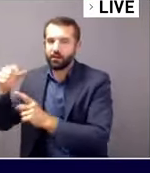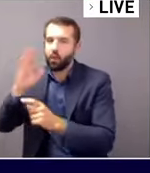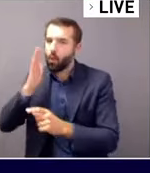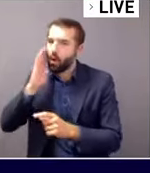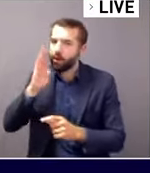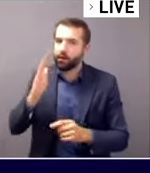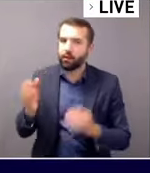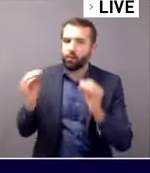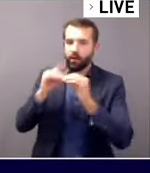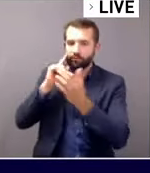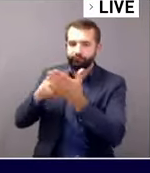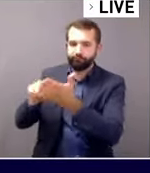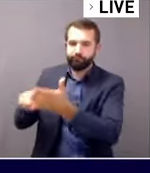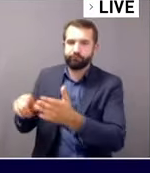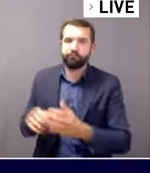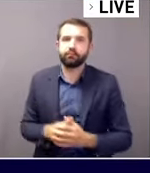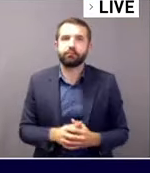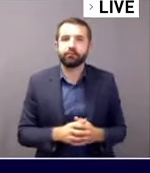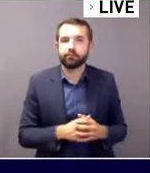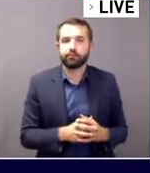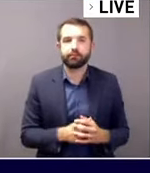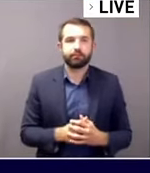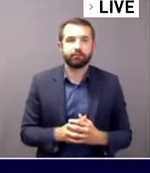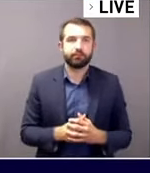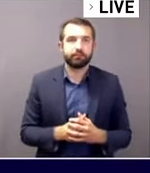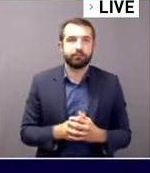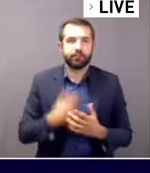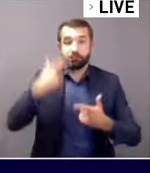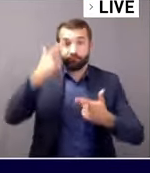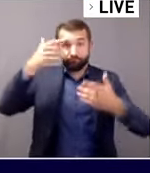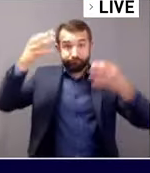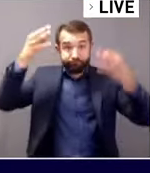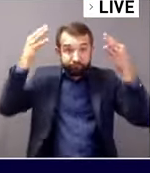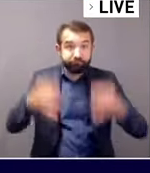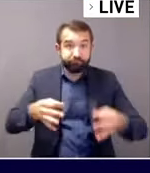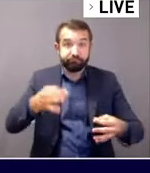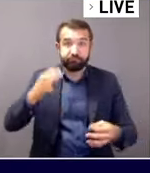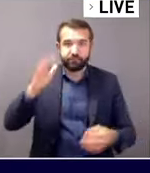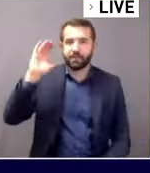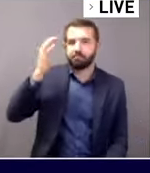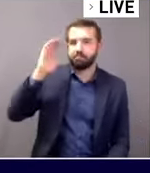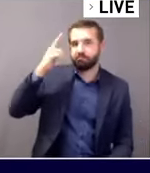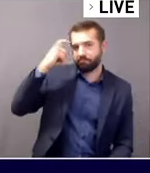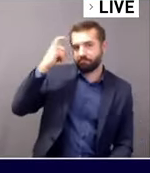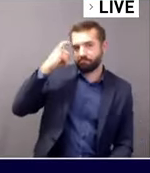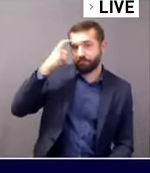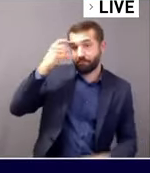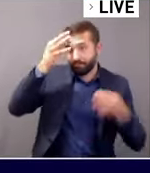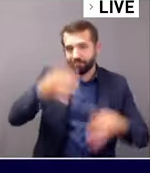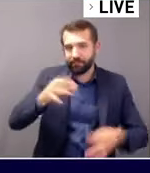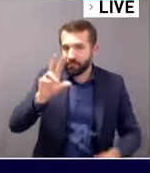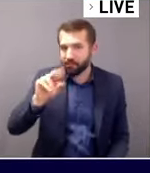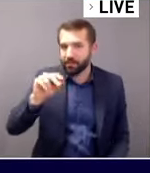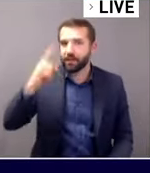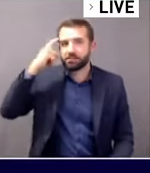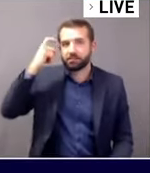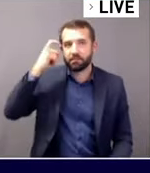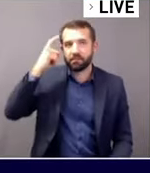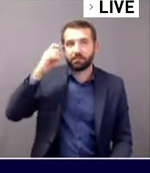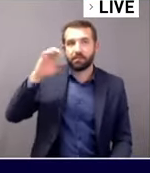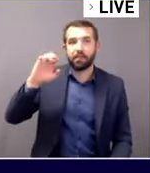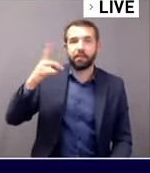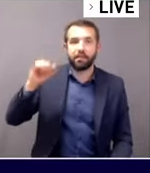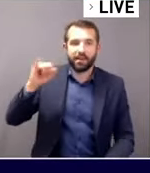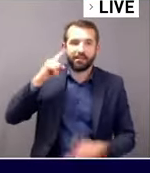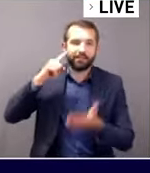definitive conclusion, that's a preliminary conclusion. That's one of the things our epidemiologists are working with the jail officials on